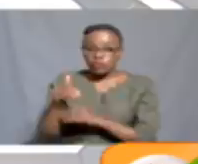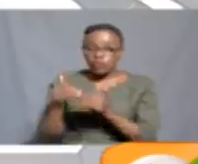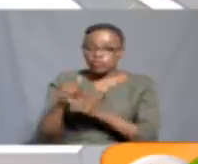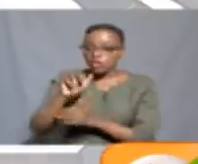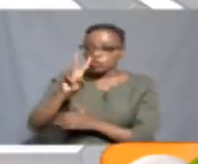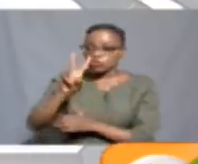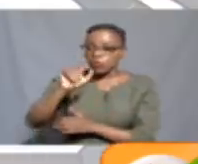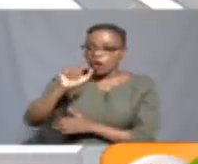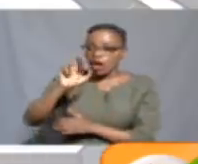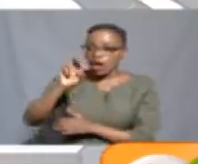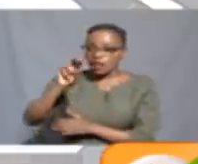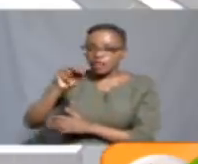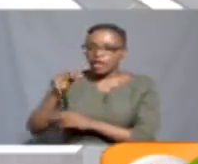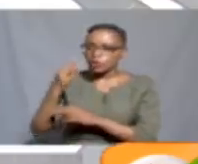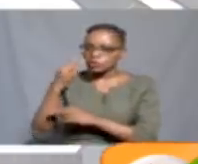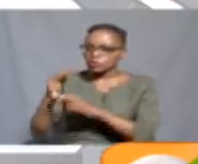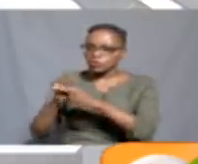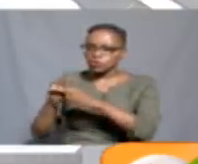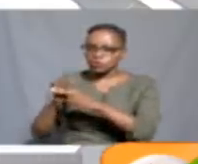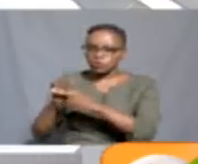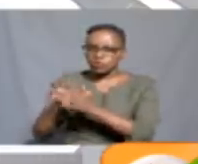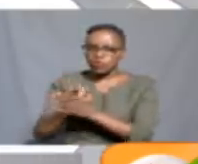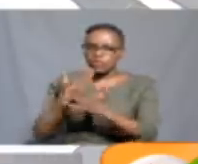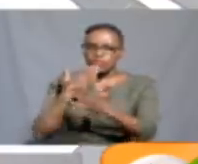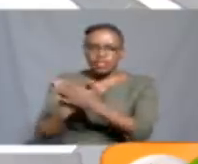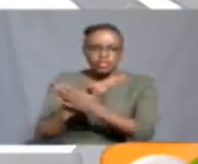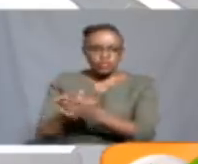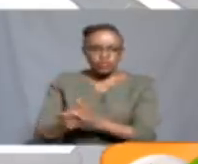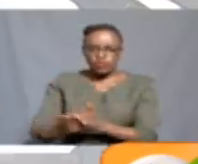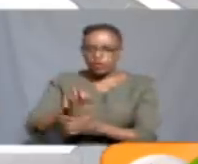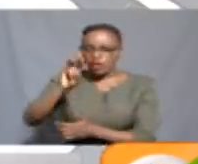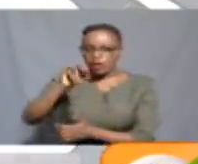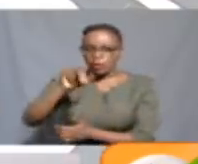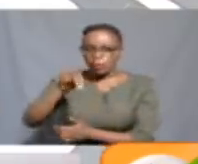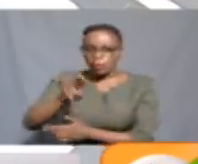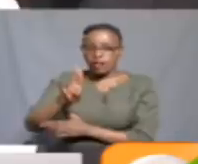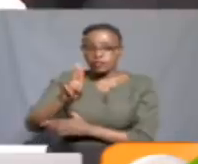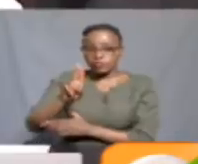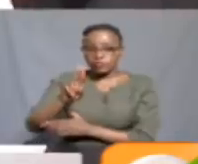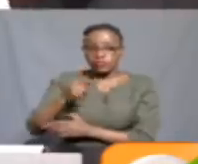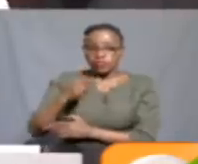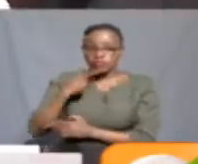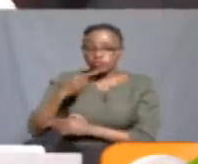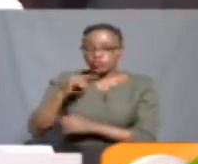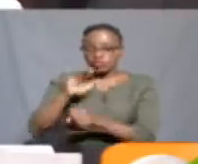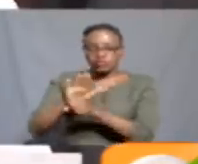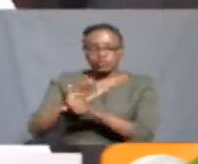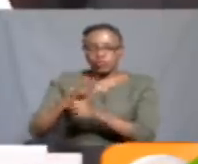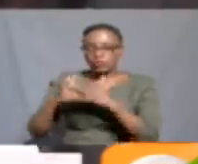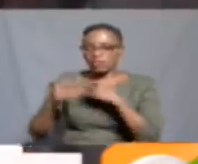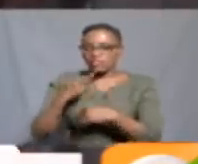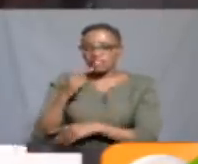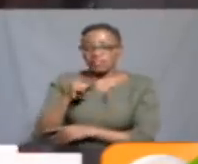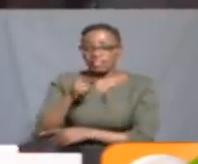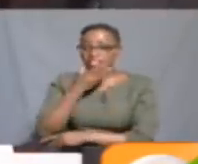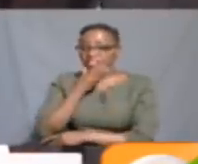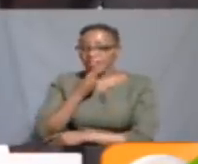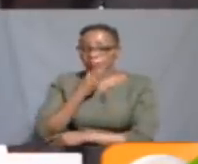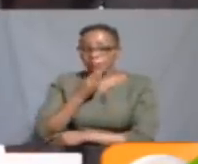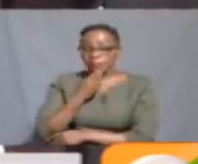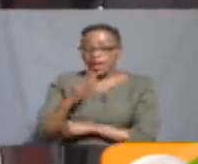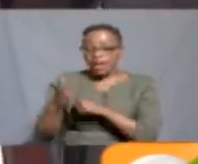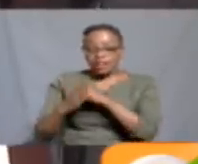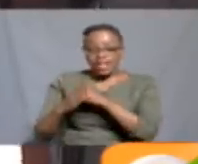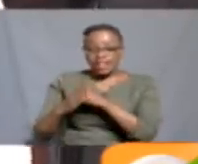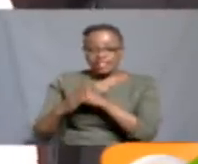And we'll see you soon. Thank you. Manu Chandaria, folks. What more can be said that hasn't been said? This man,